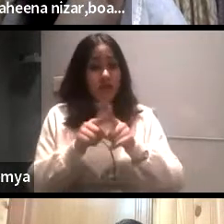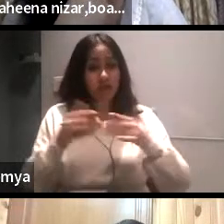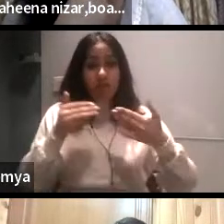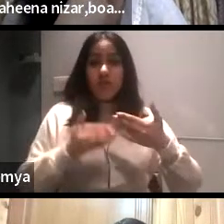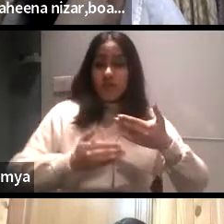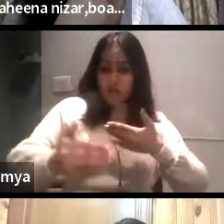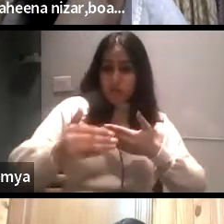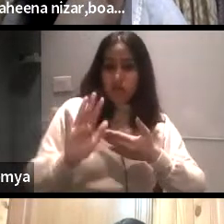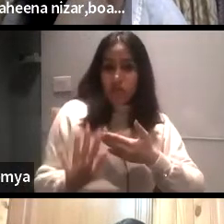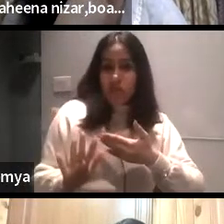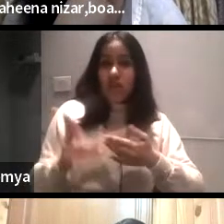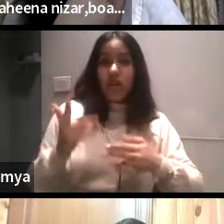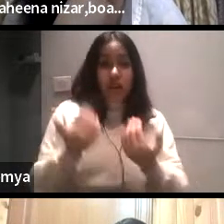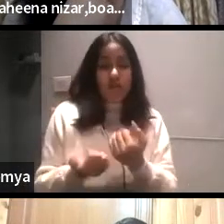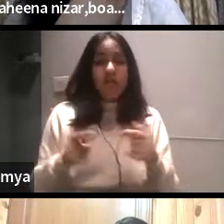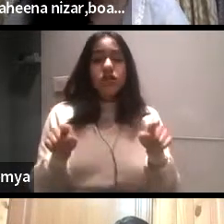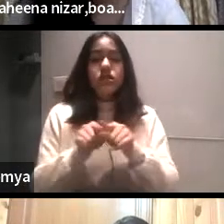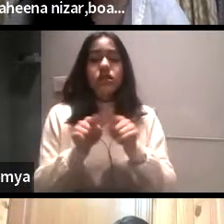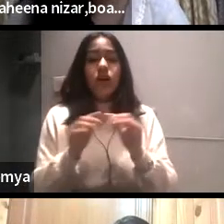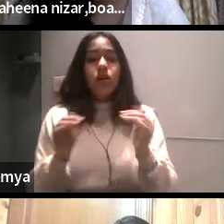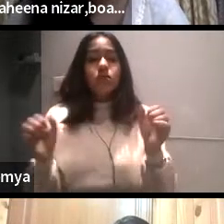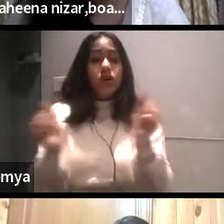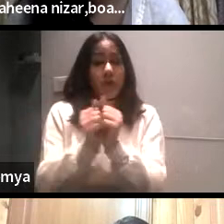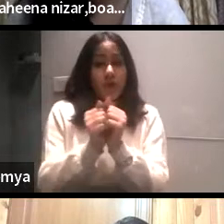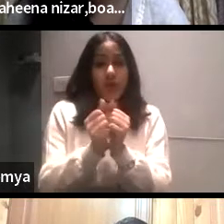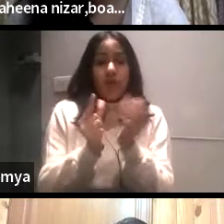for our community as long as we could.